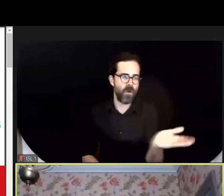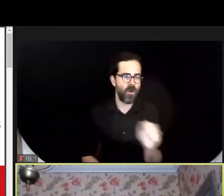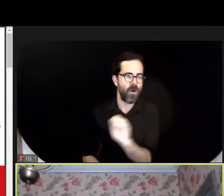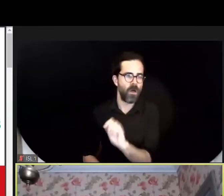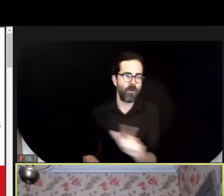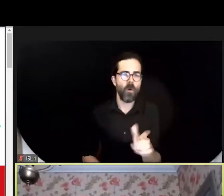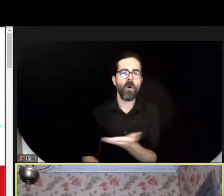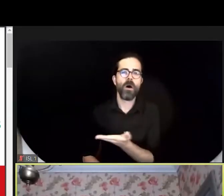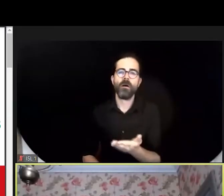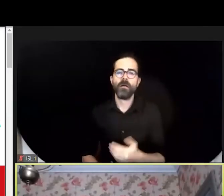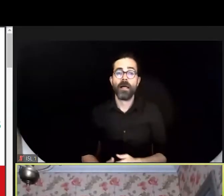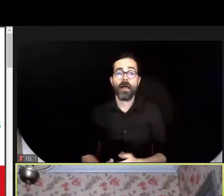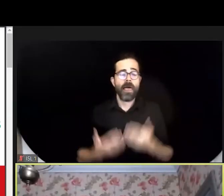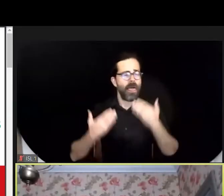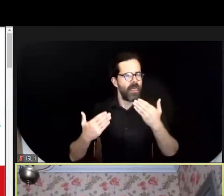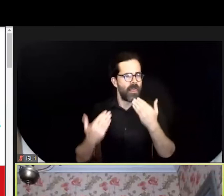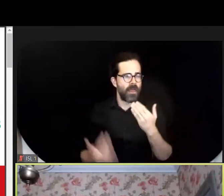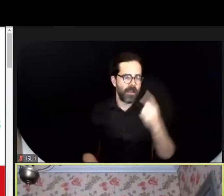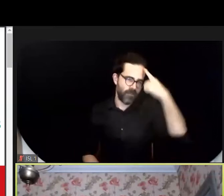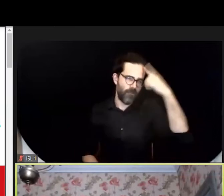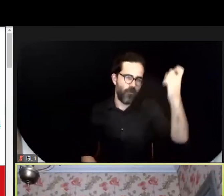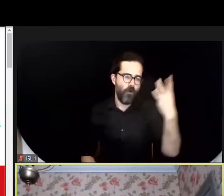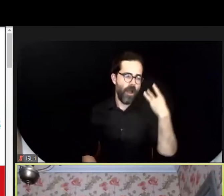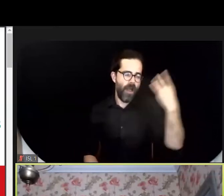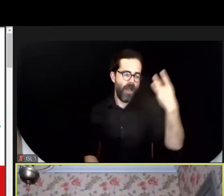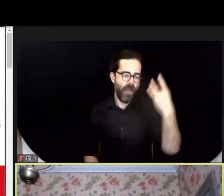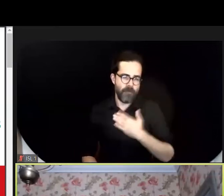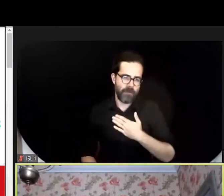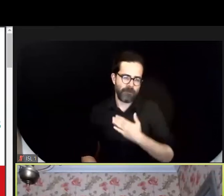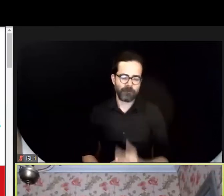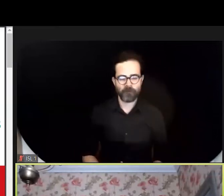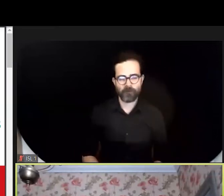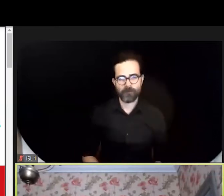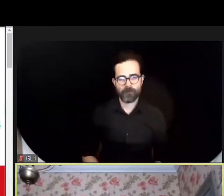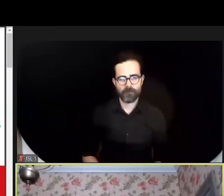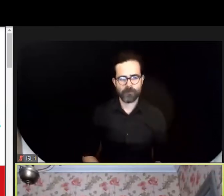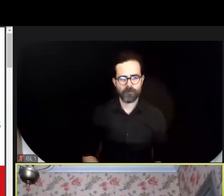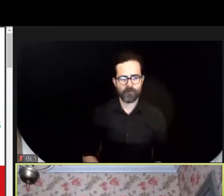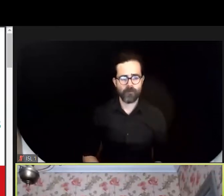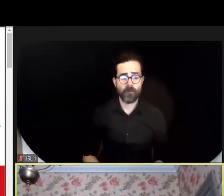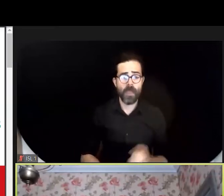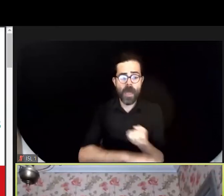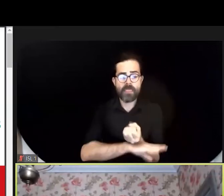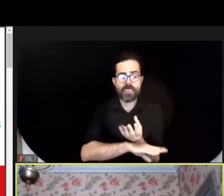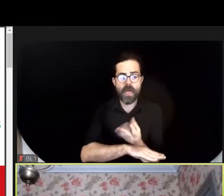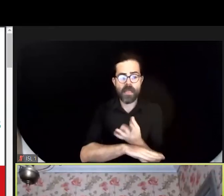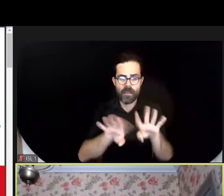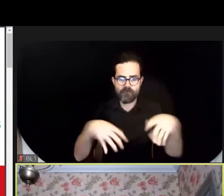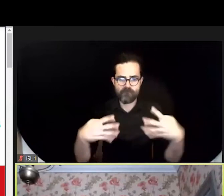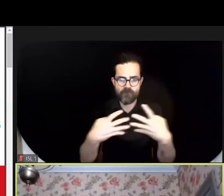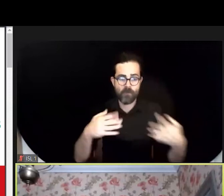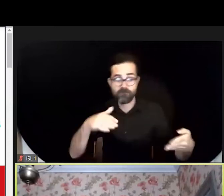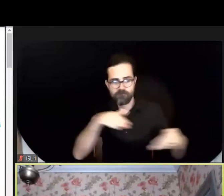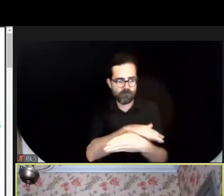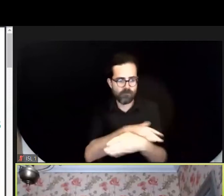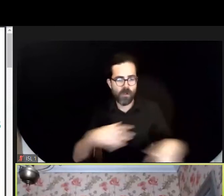me. I will talk something about digital inclusion in general from the people with